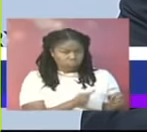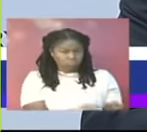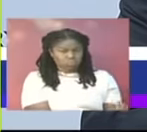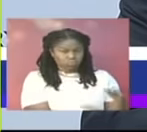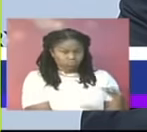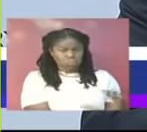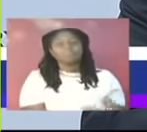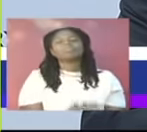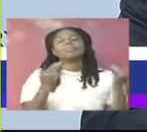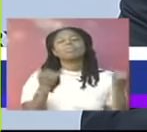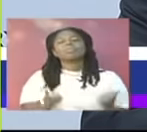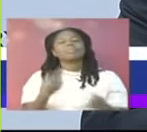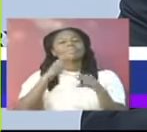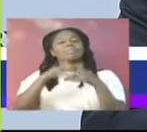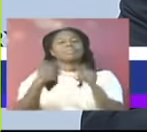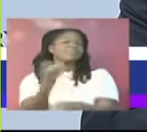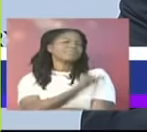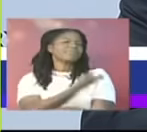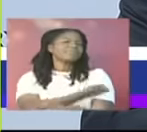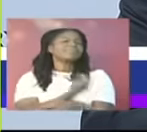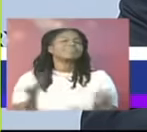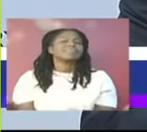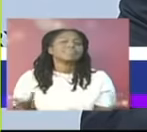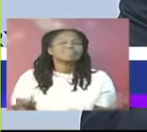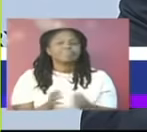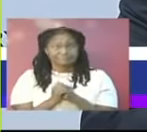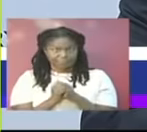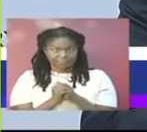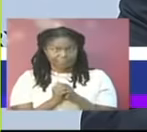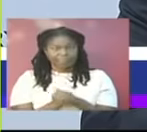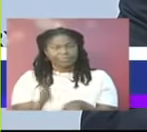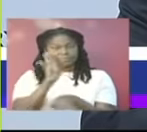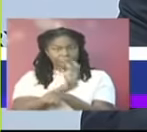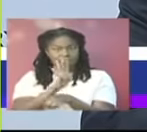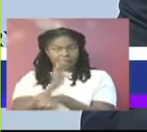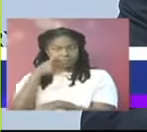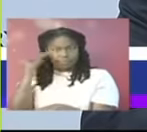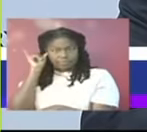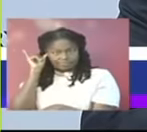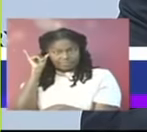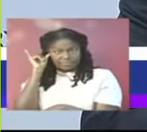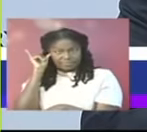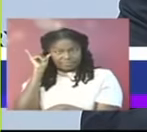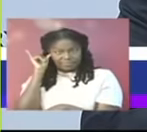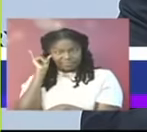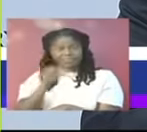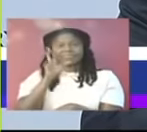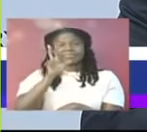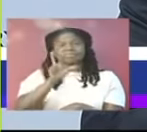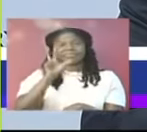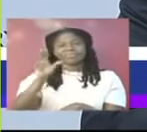vaccination update. At this point in time, as at 4 p.m. yesterday, there were